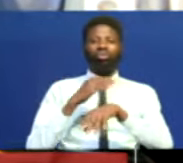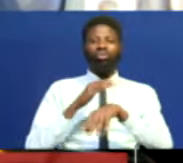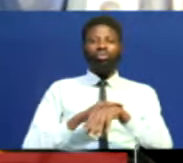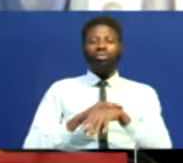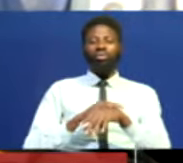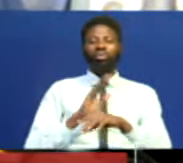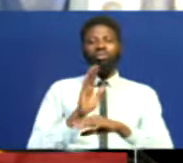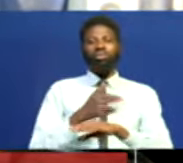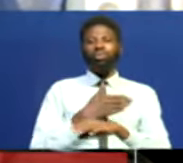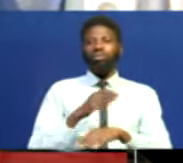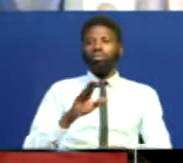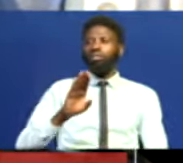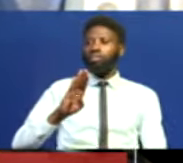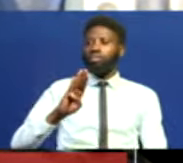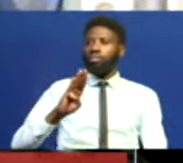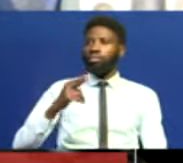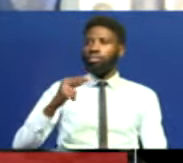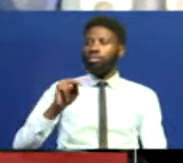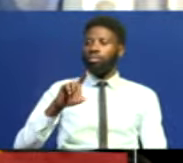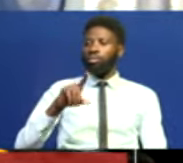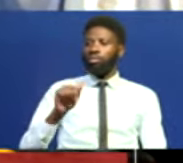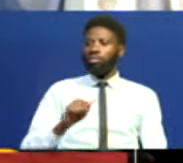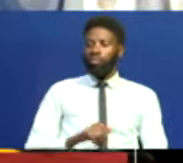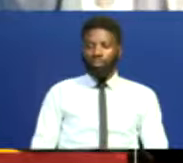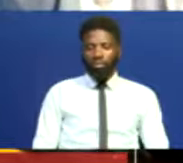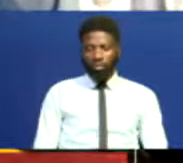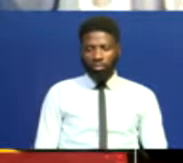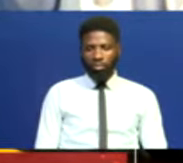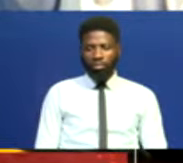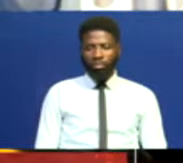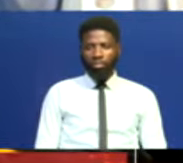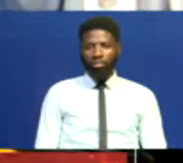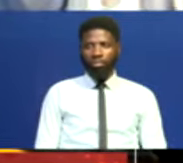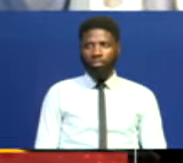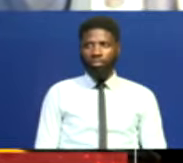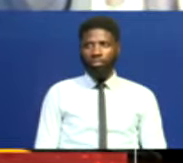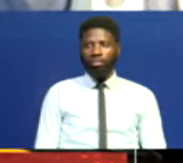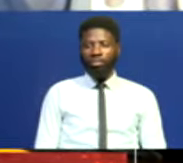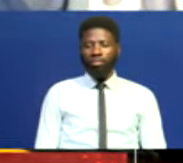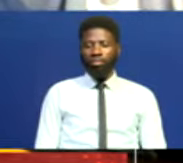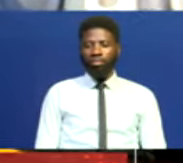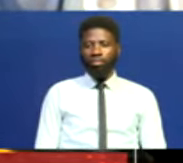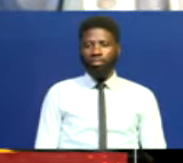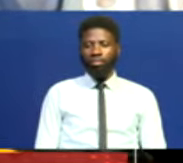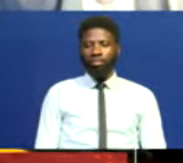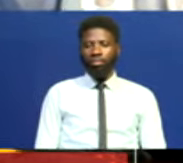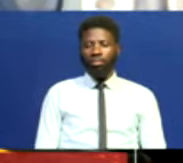ever. And it was being backed by yours. So Bara Tinga and the rest were playing the guitars.